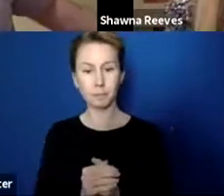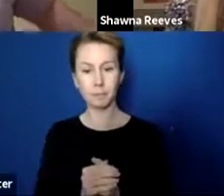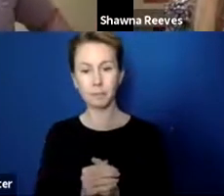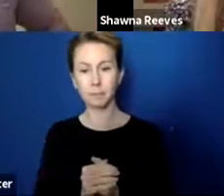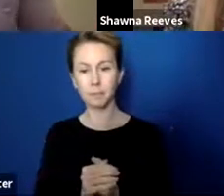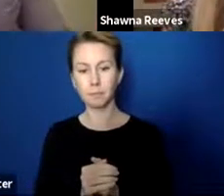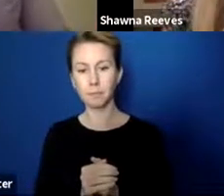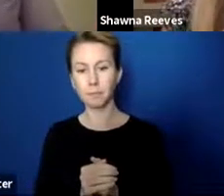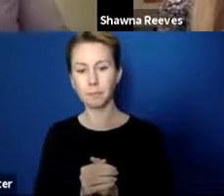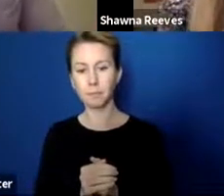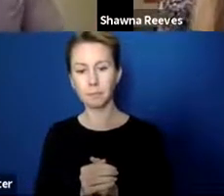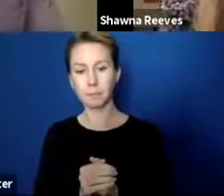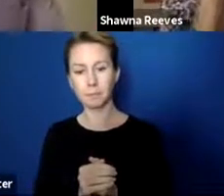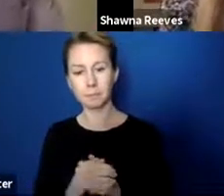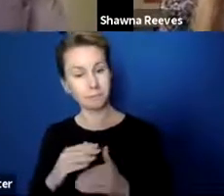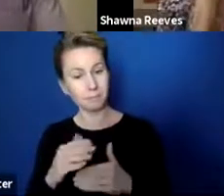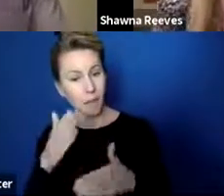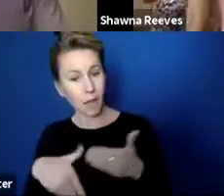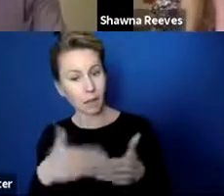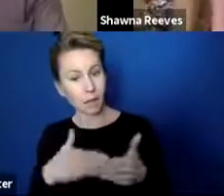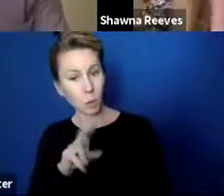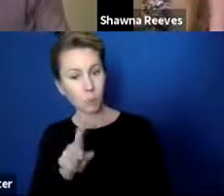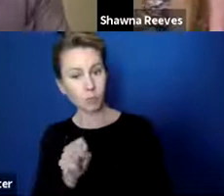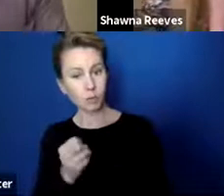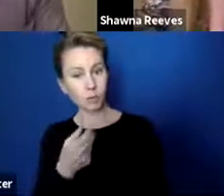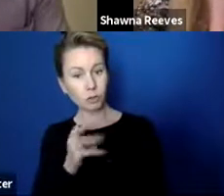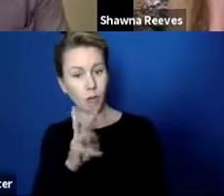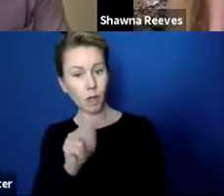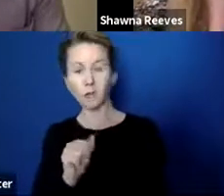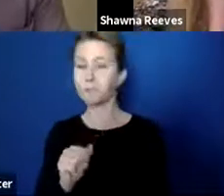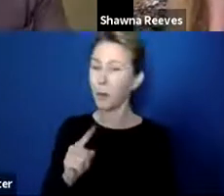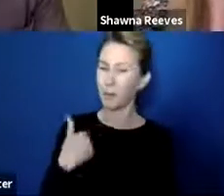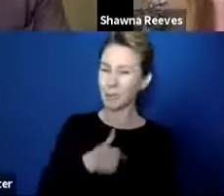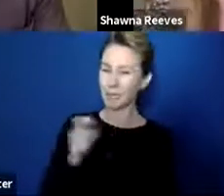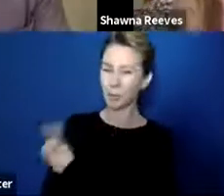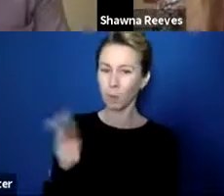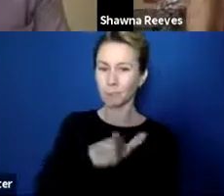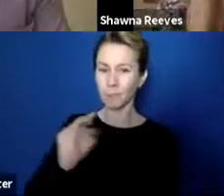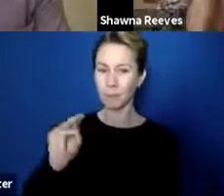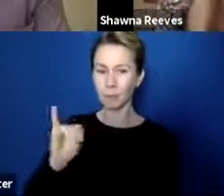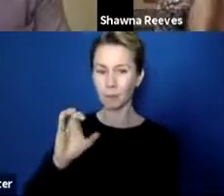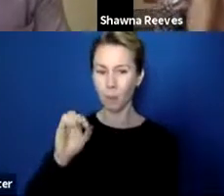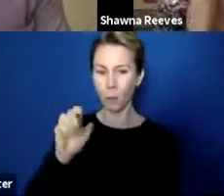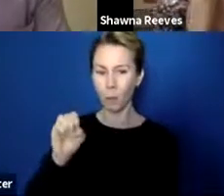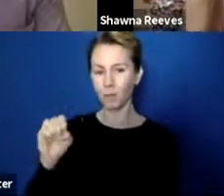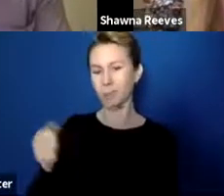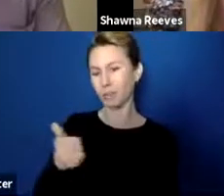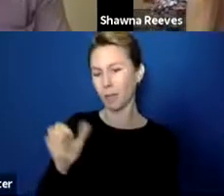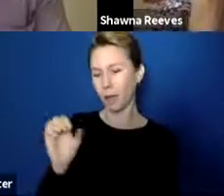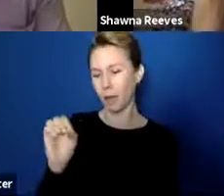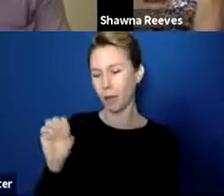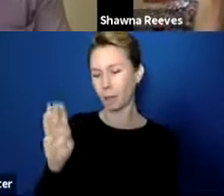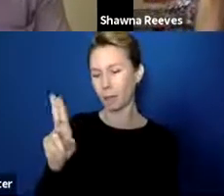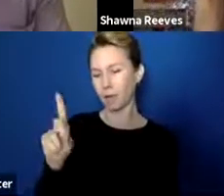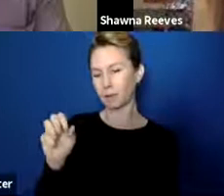of indefinite future when we can go back to some kind of normalcy. But that future is going to be different. Yeah.